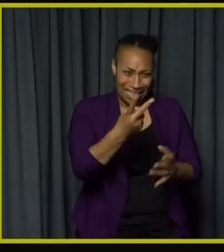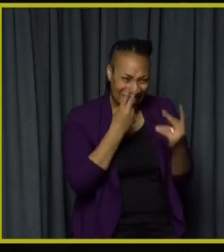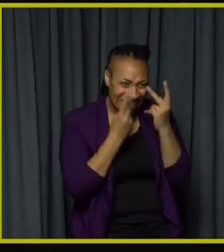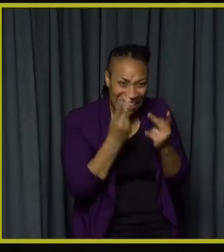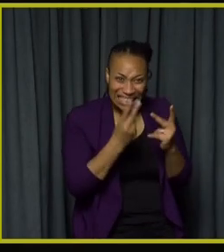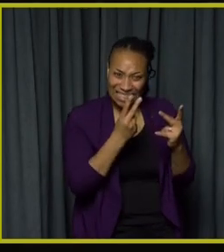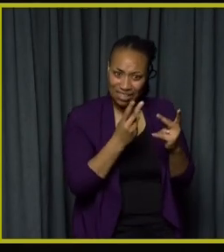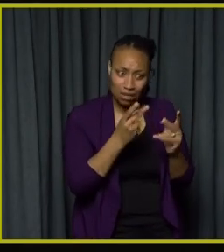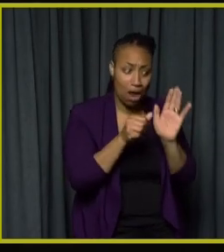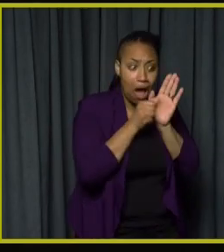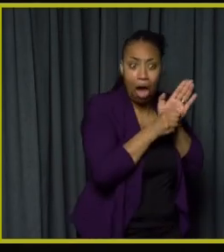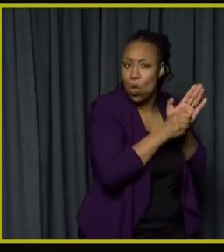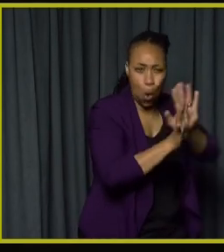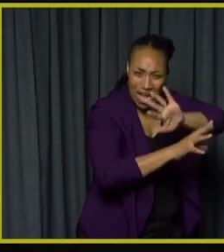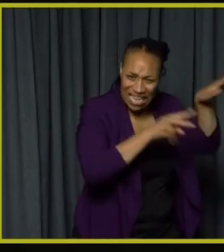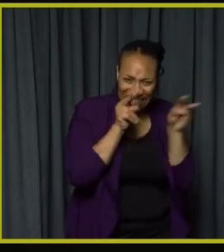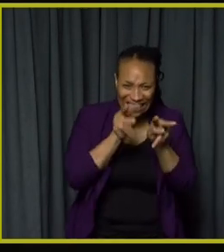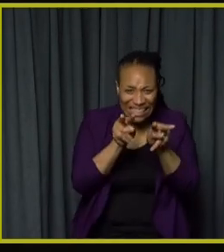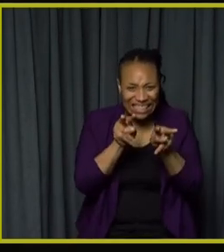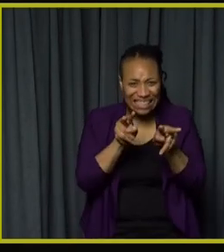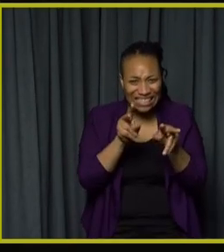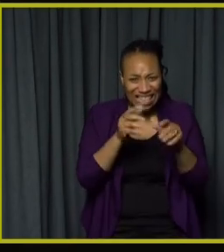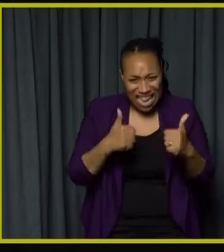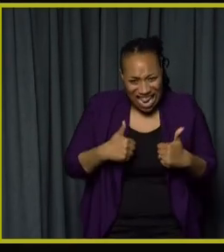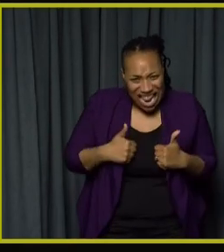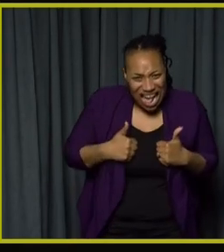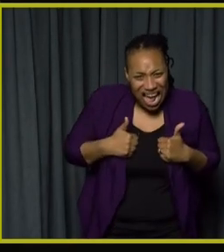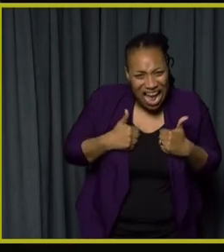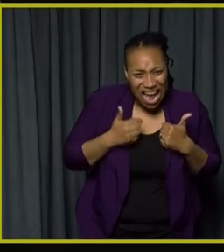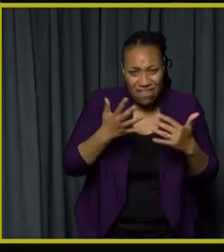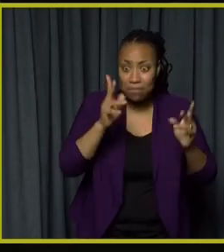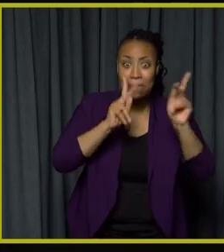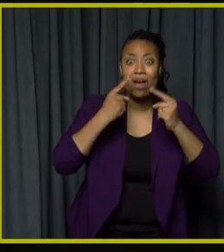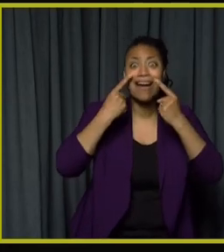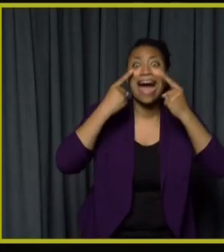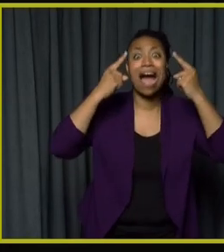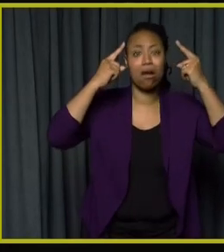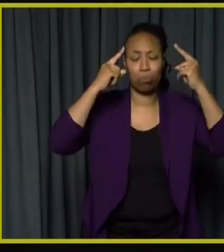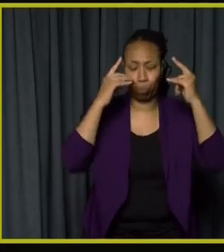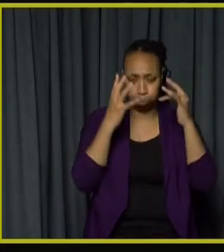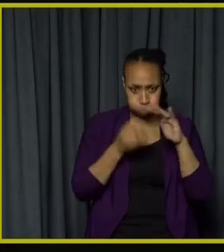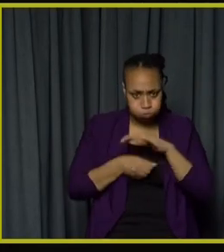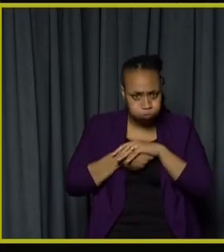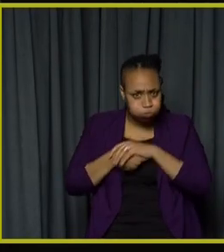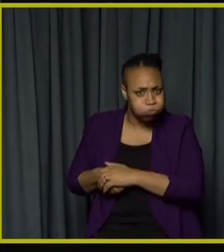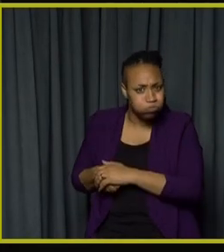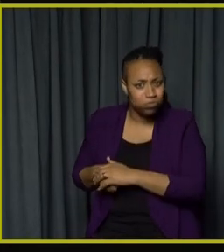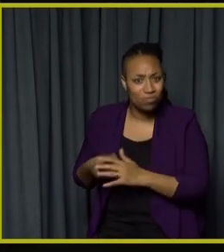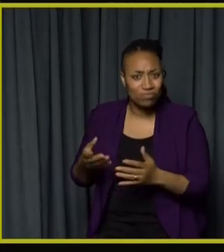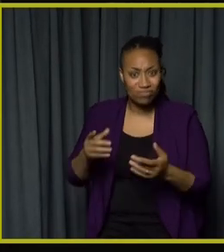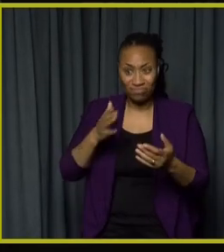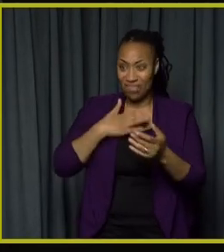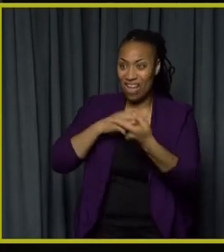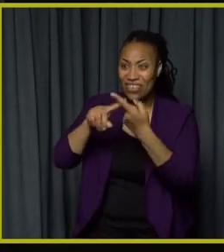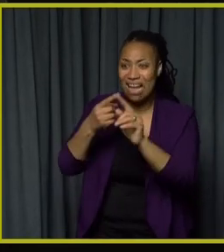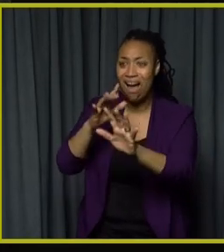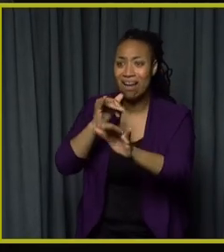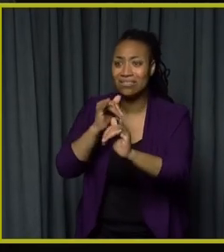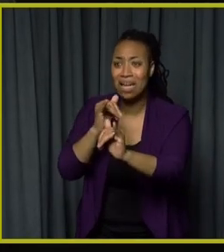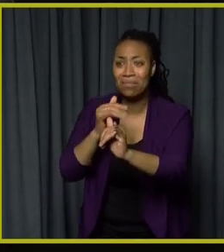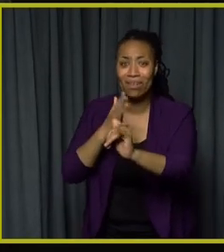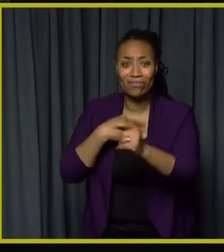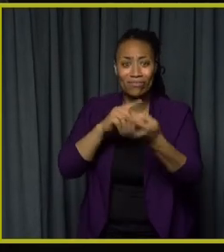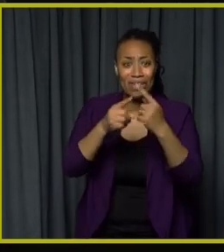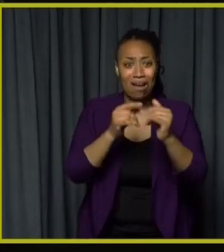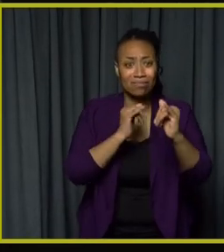of untold thousands whom we hold in our hearts and in our minds and in our spirits. Over a half a century